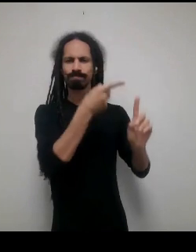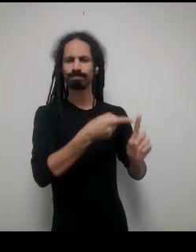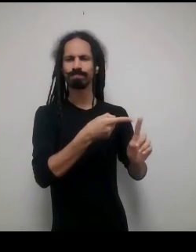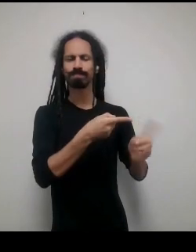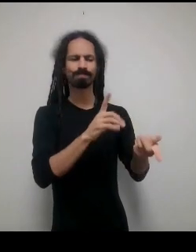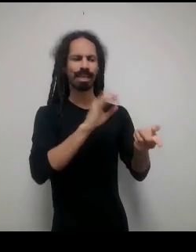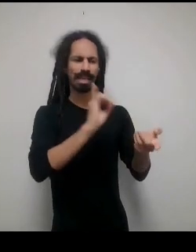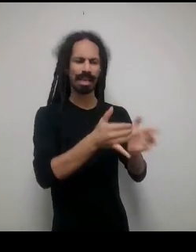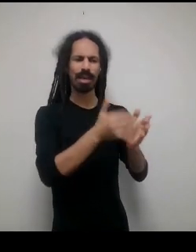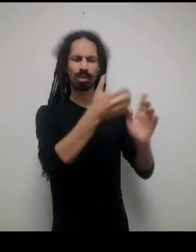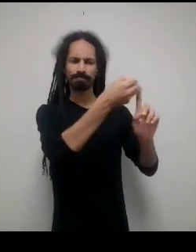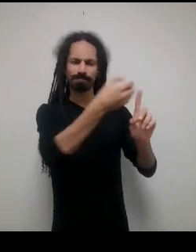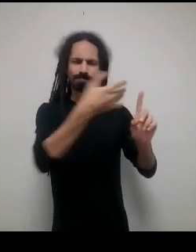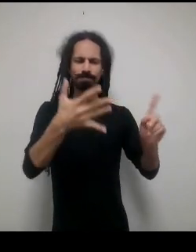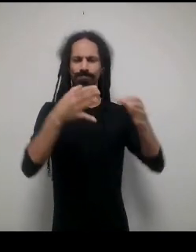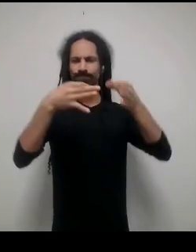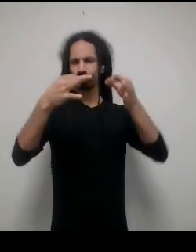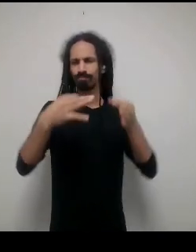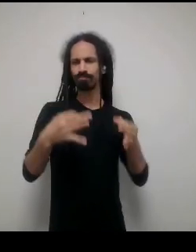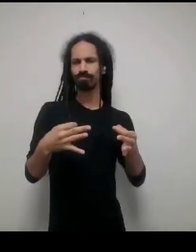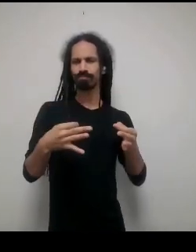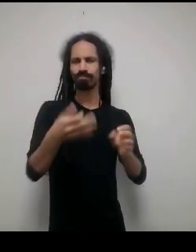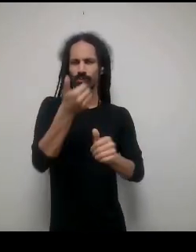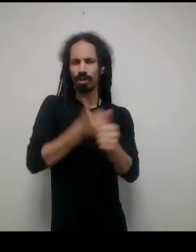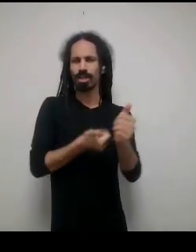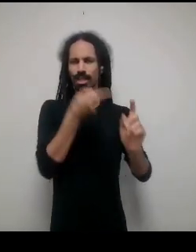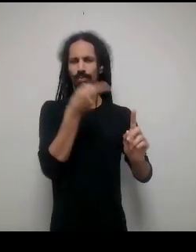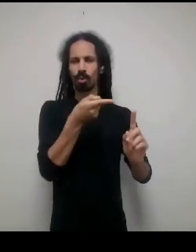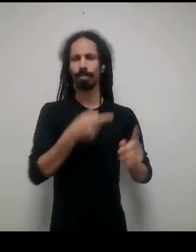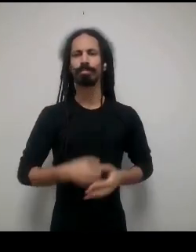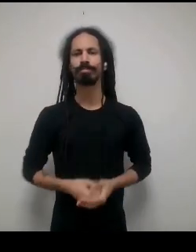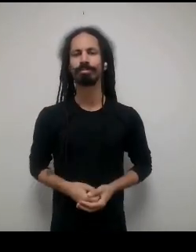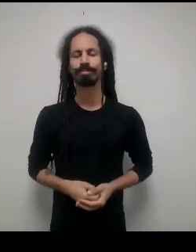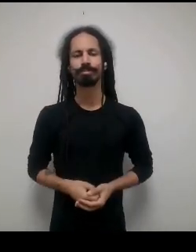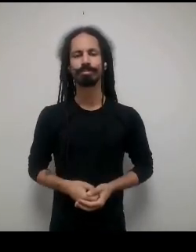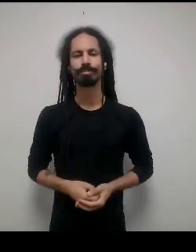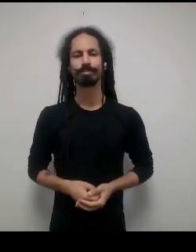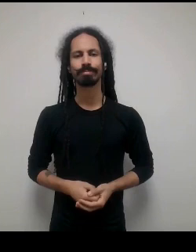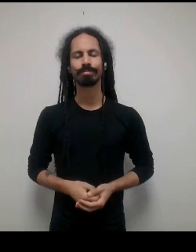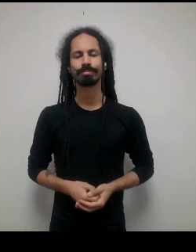going to describe or support those main points.